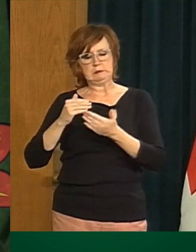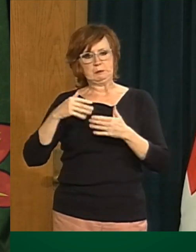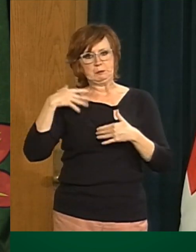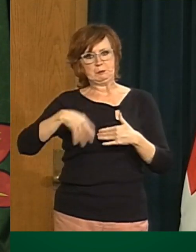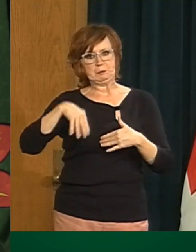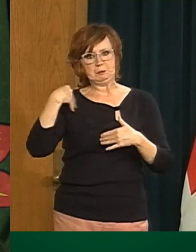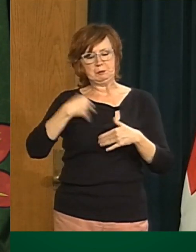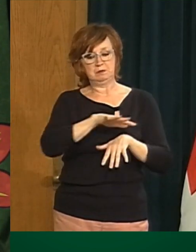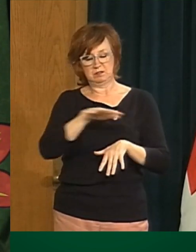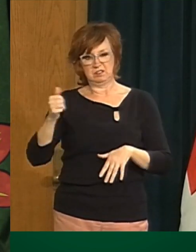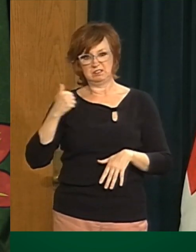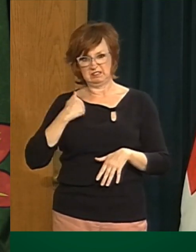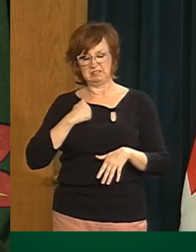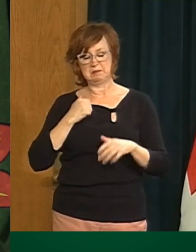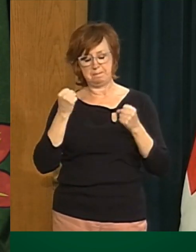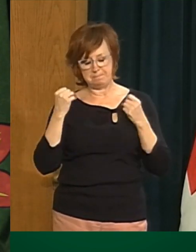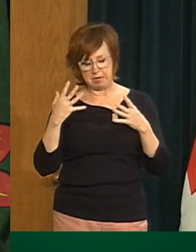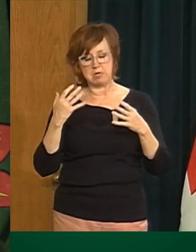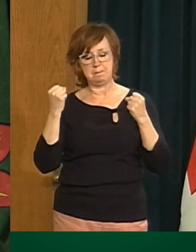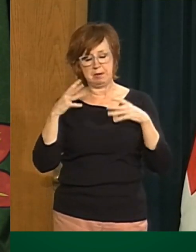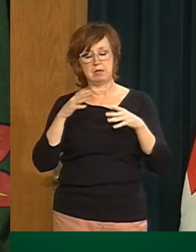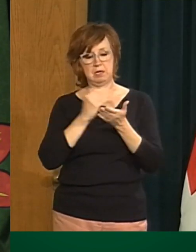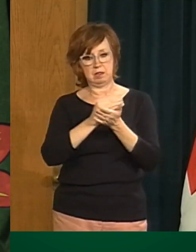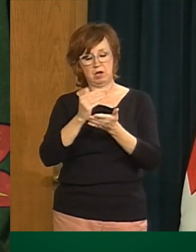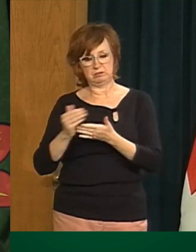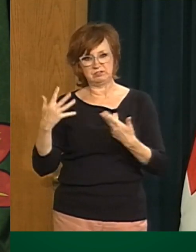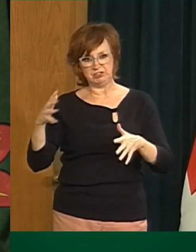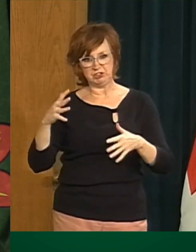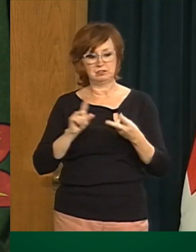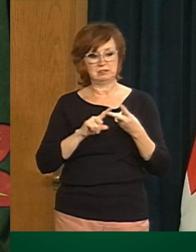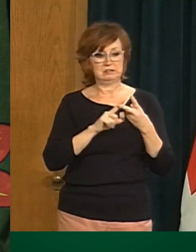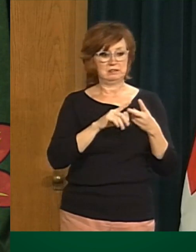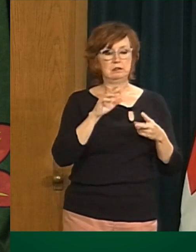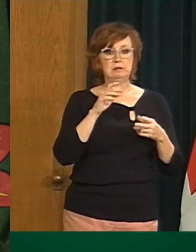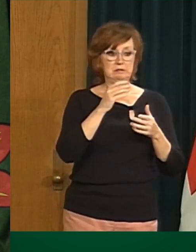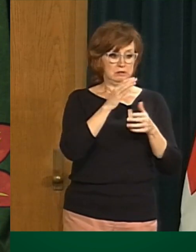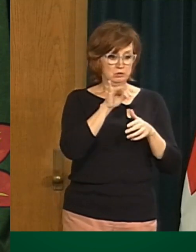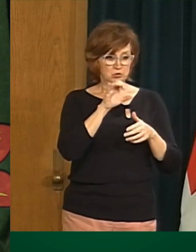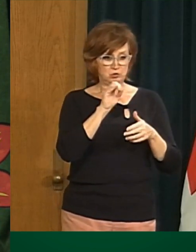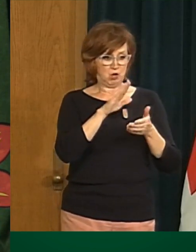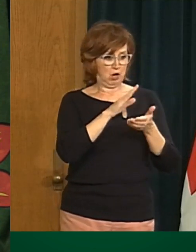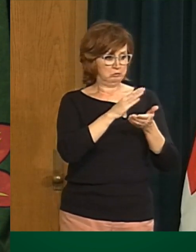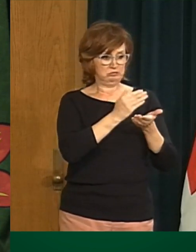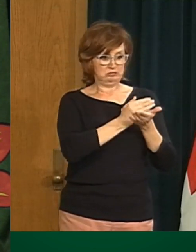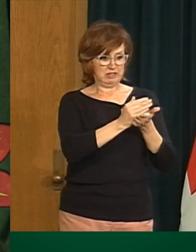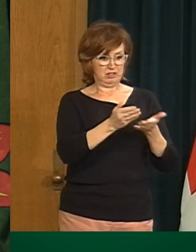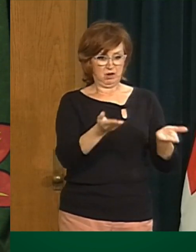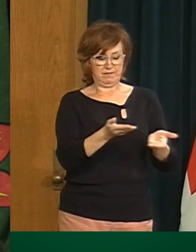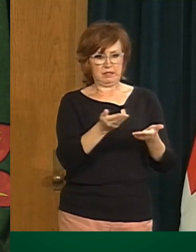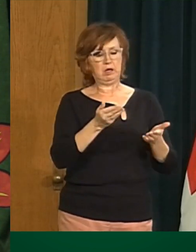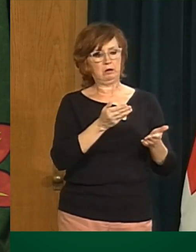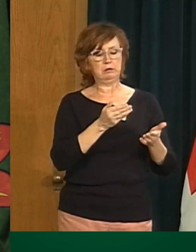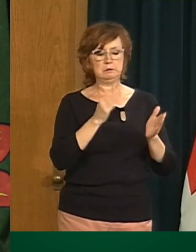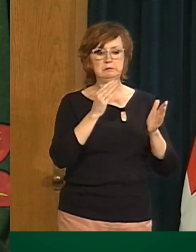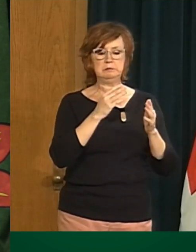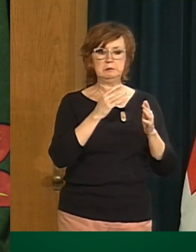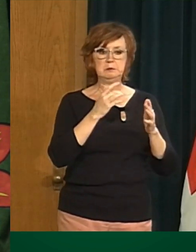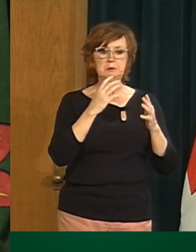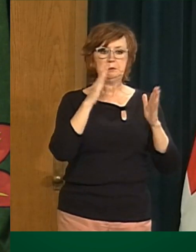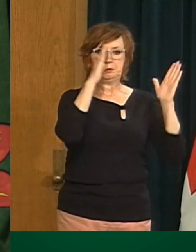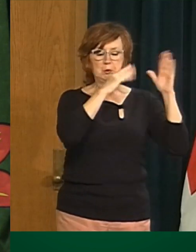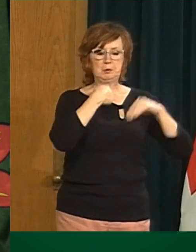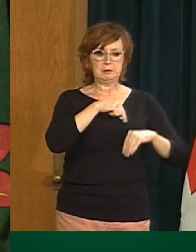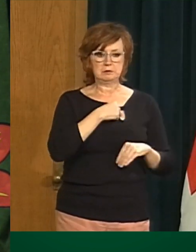every job that is lost, in particular here in Saskatchewan, is very troubling. The pandemic appears to have resulted in